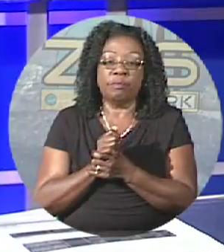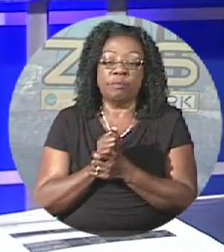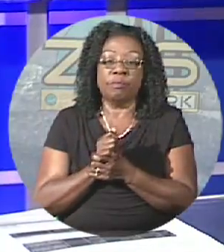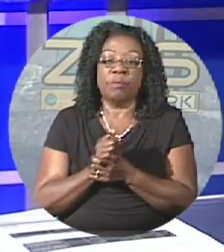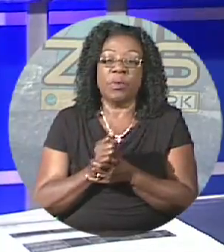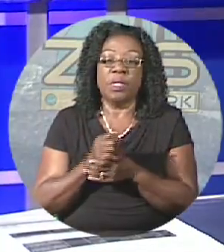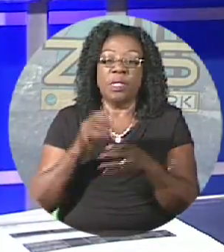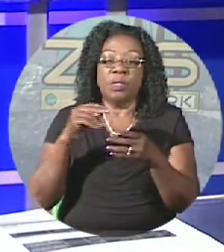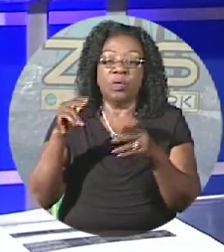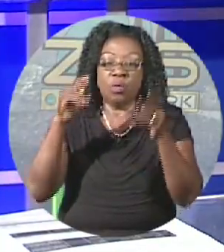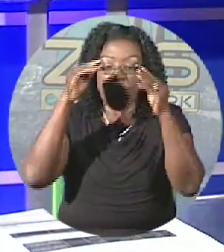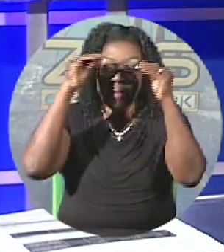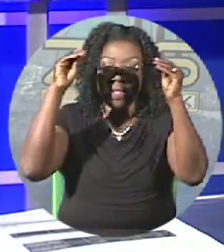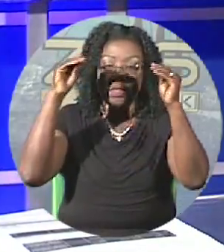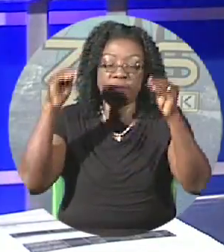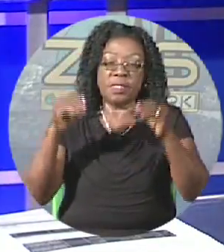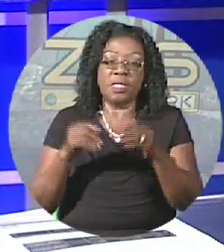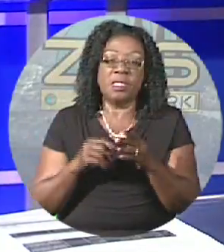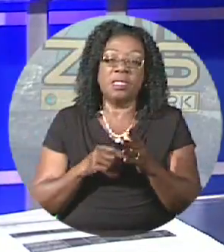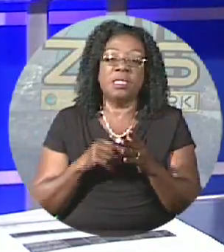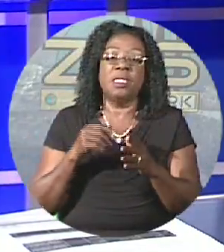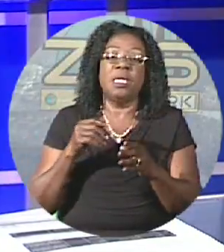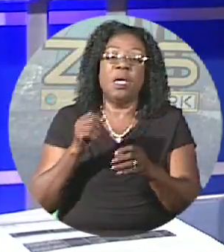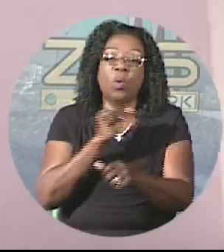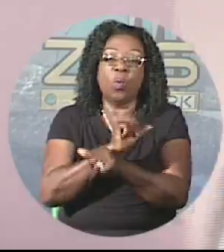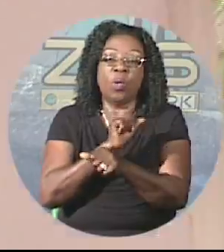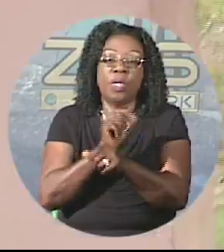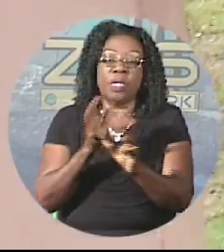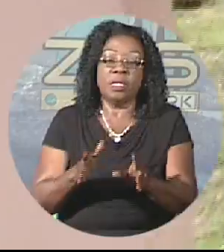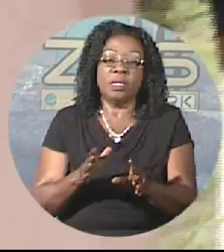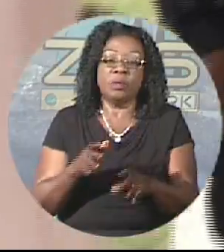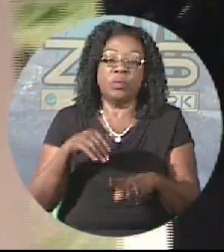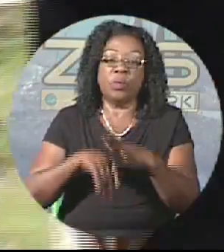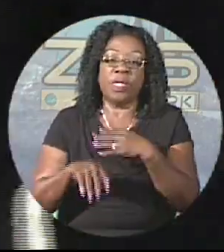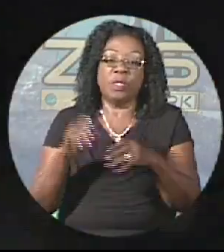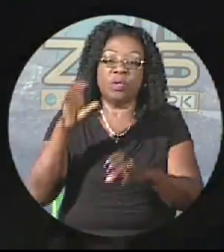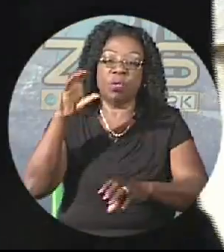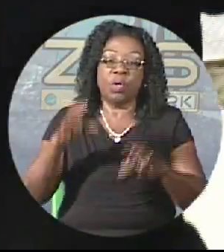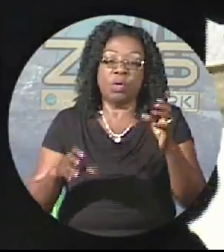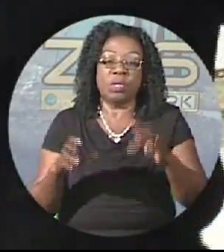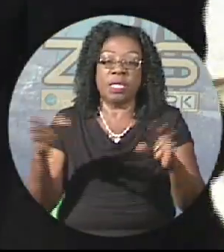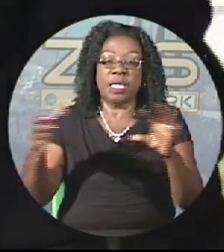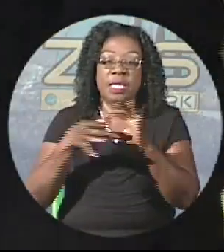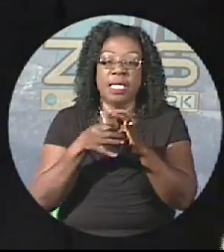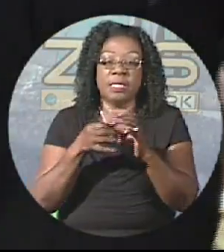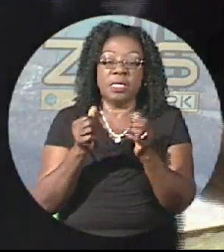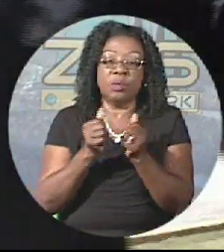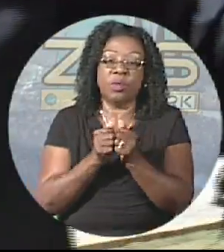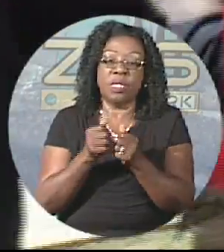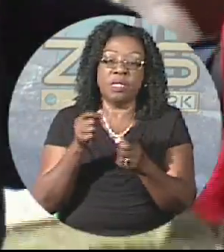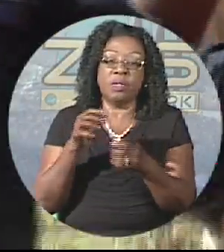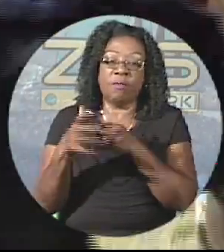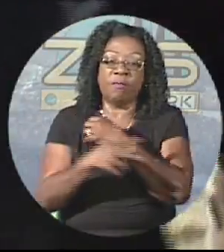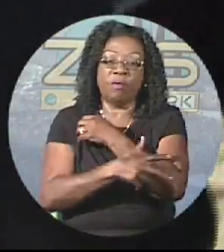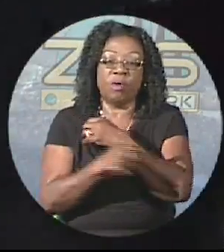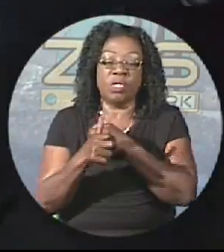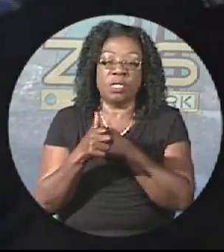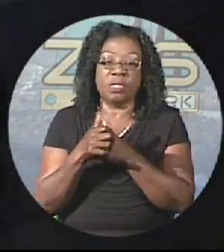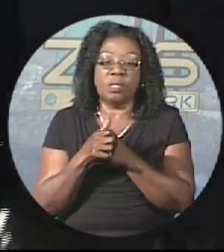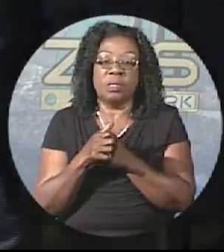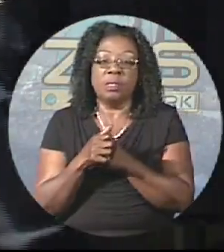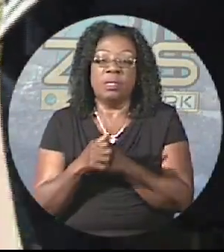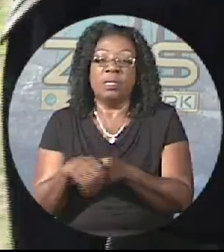Two Ministry of Education employees faced a magistrate today in connection with fraud. 59-year-old Paulette Wilson of Coral Harbor